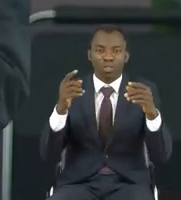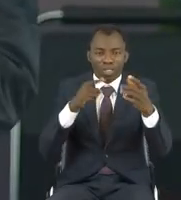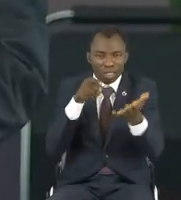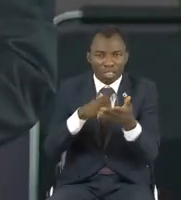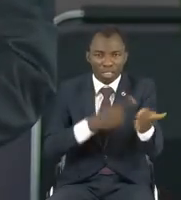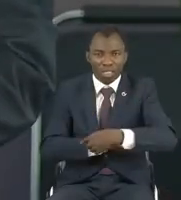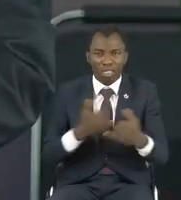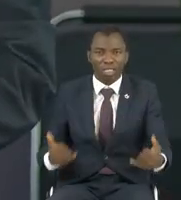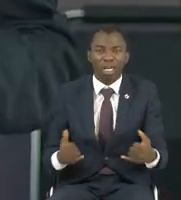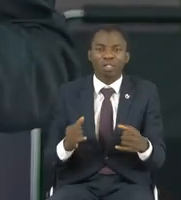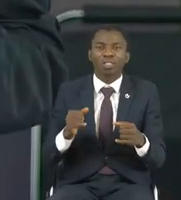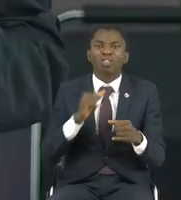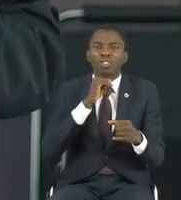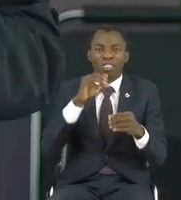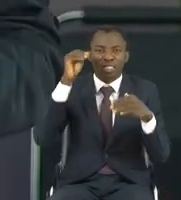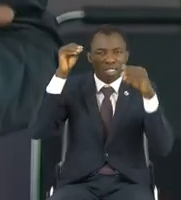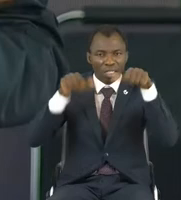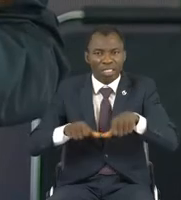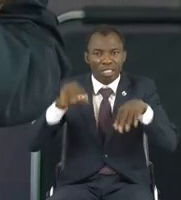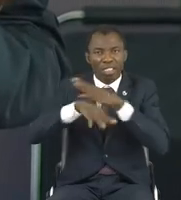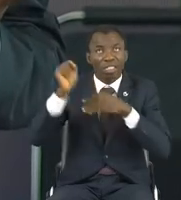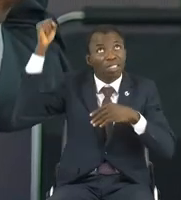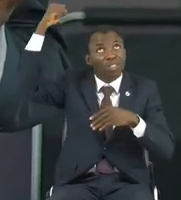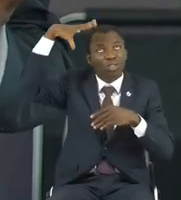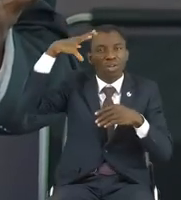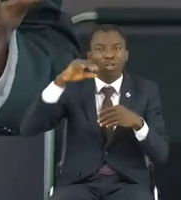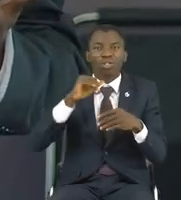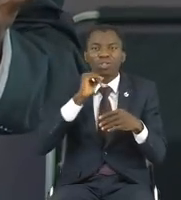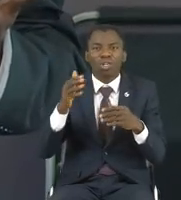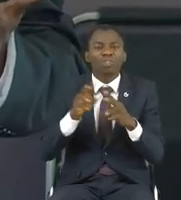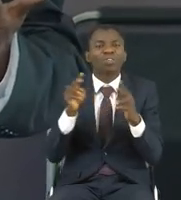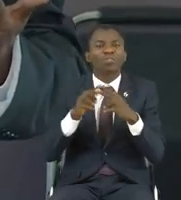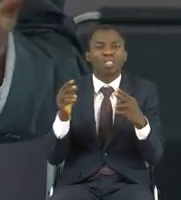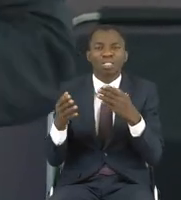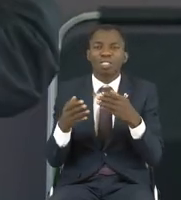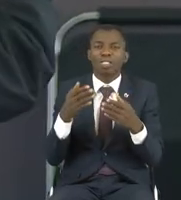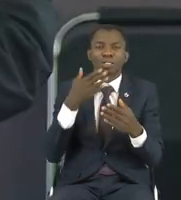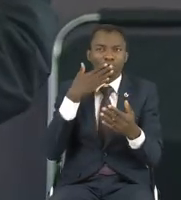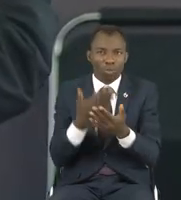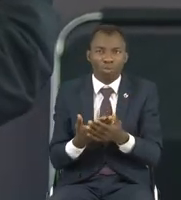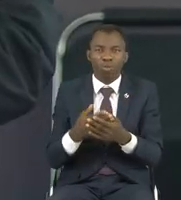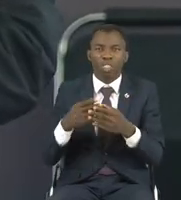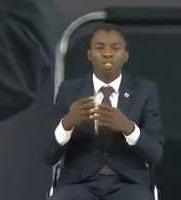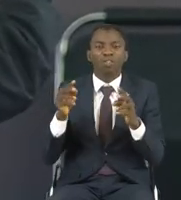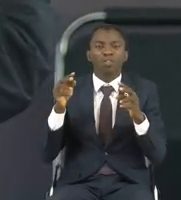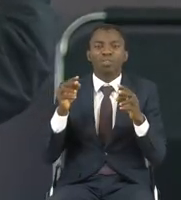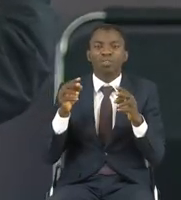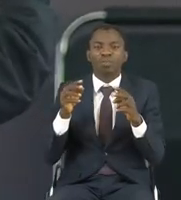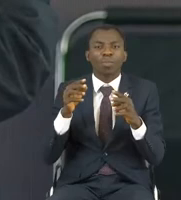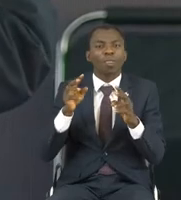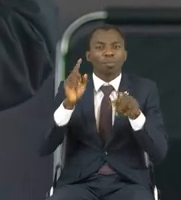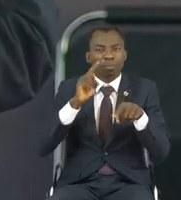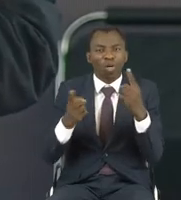very pleasant, but then quietly, sincerely, happily, joyfully,